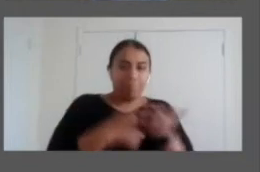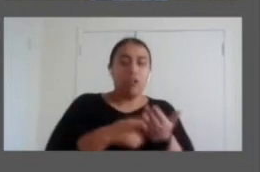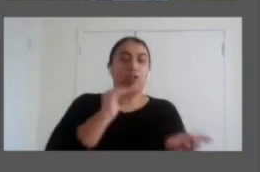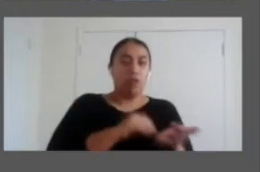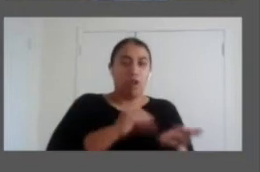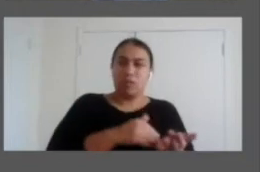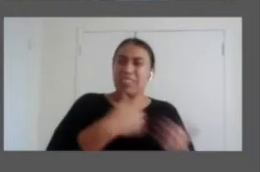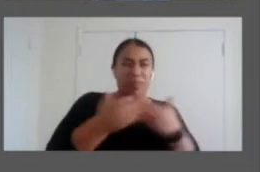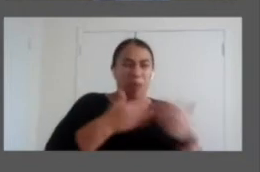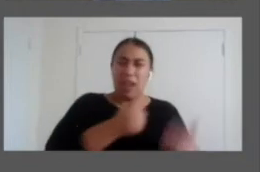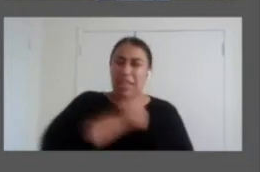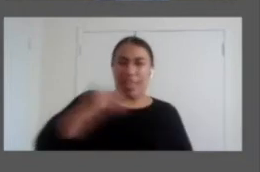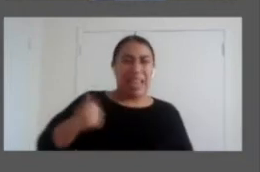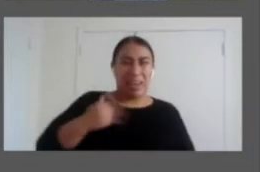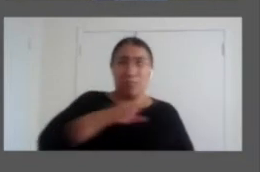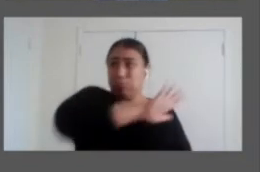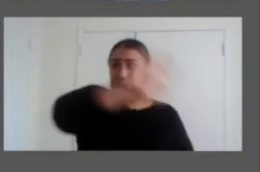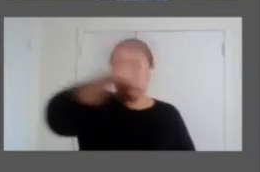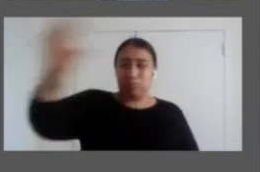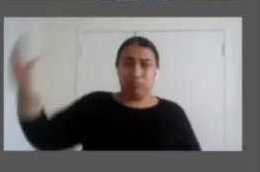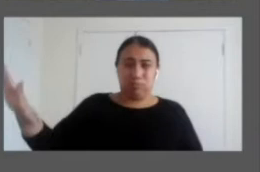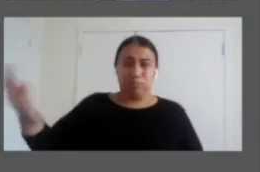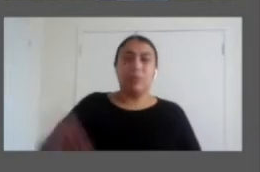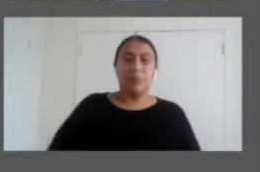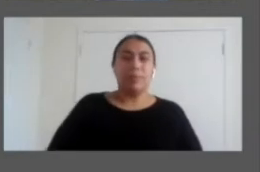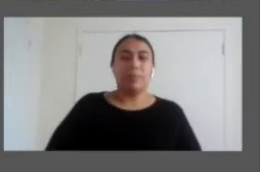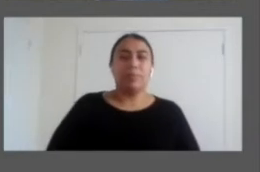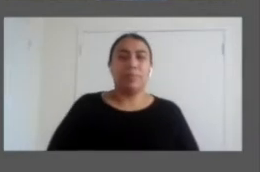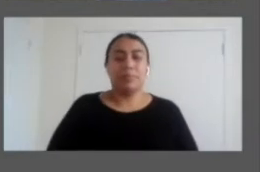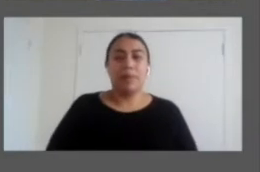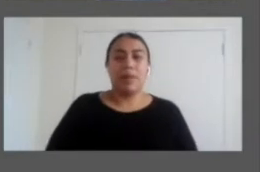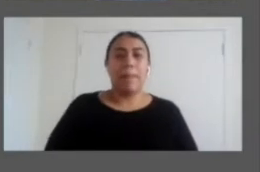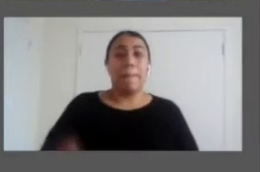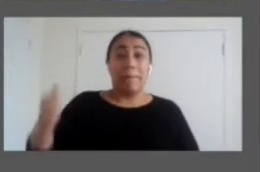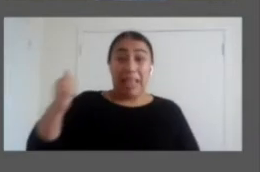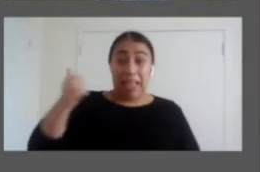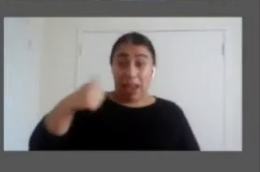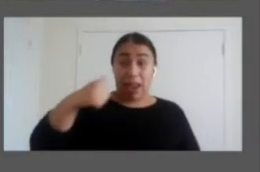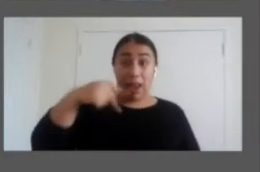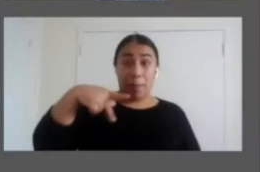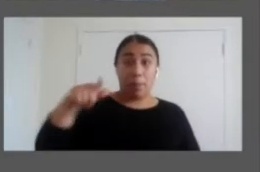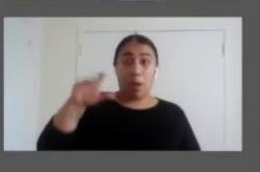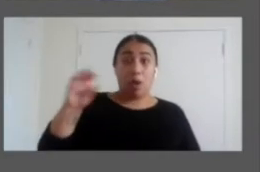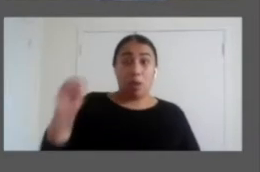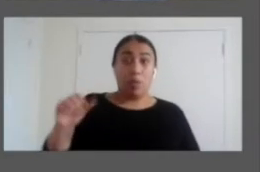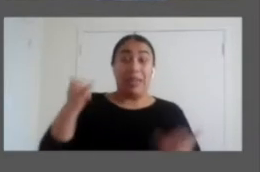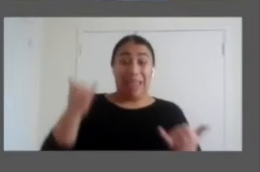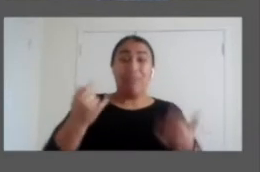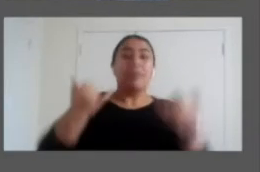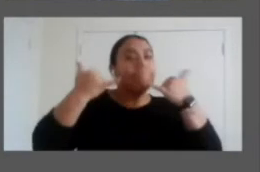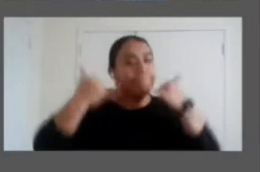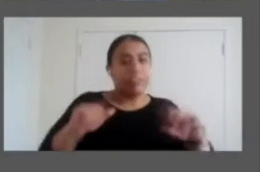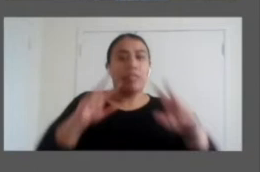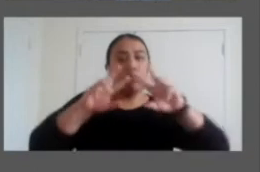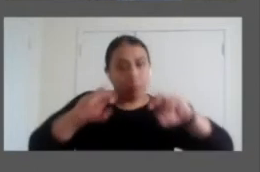studies along with partner clinics. Their ethics-approved research includes phase 3 through 4 clinical trials,